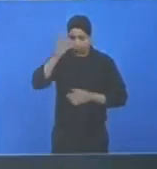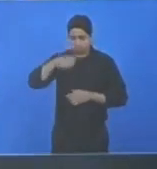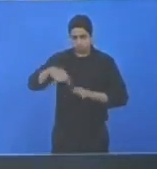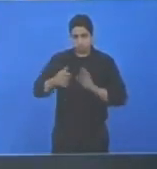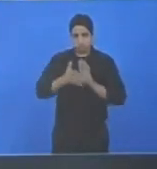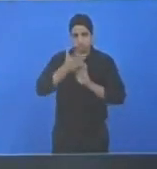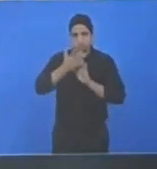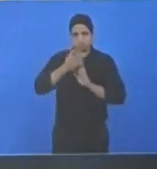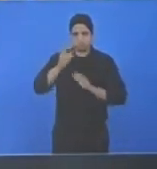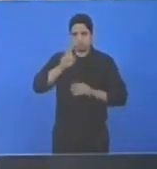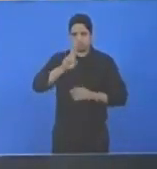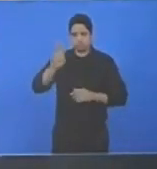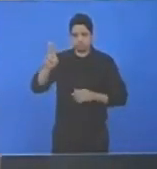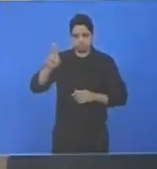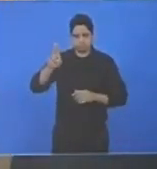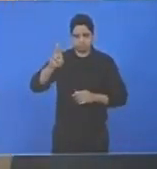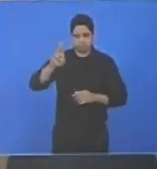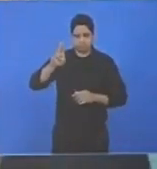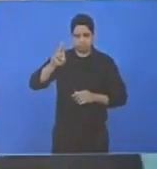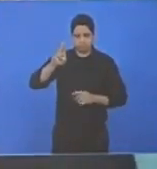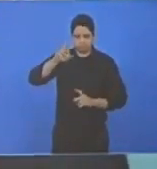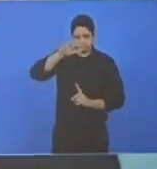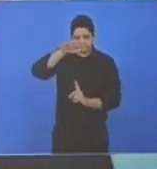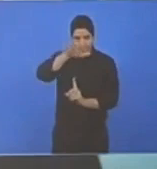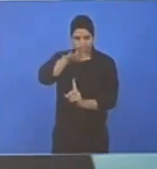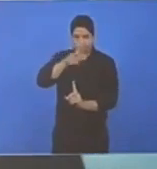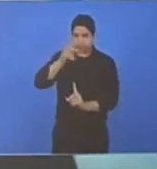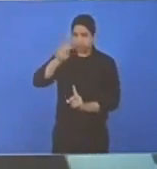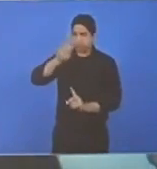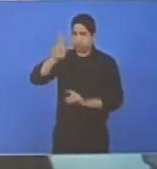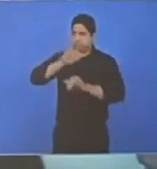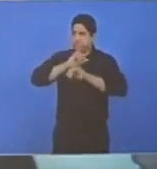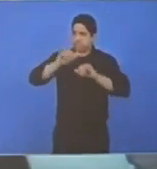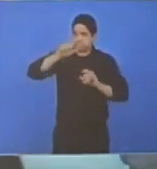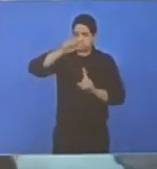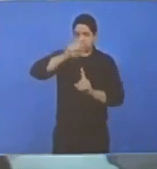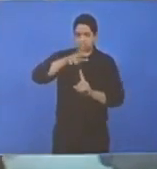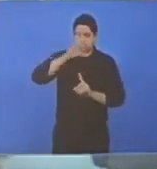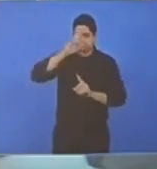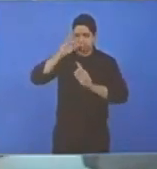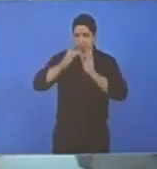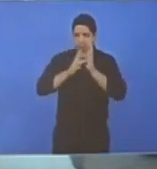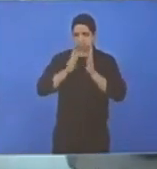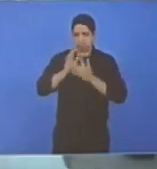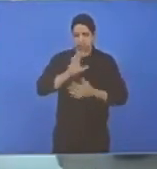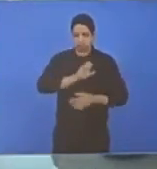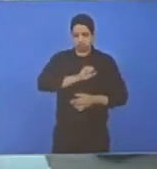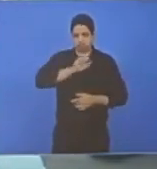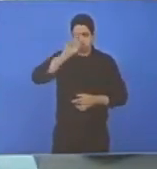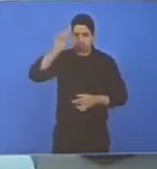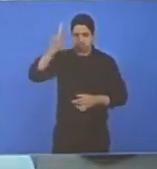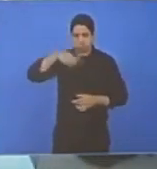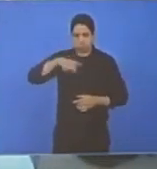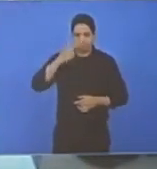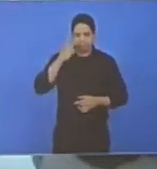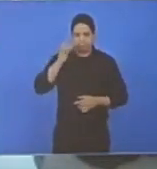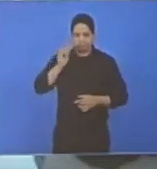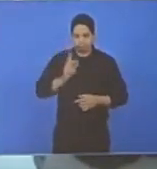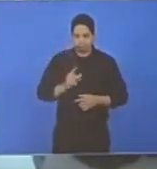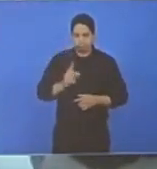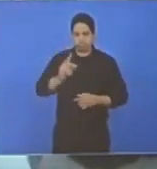Lord, we bless your name, and in your name we say, may the grace of our Jesus, the love of eternal